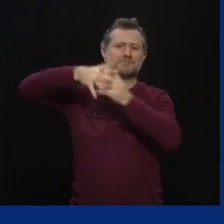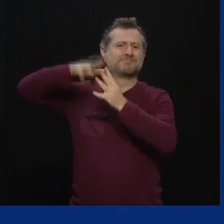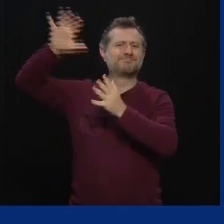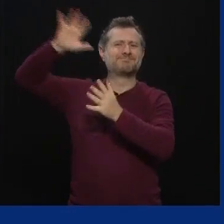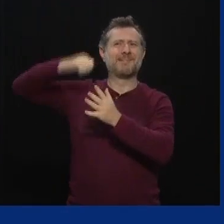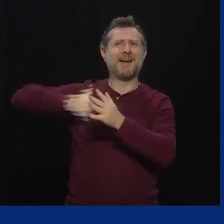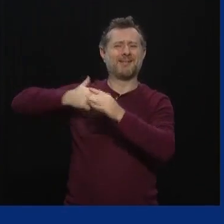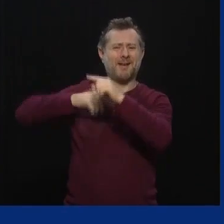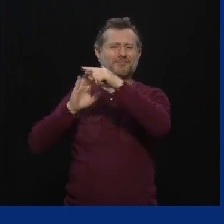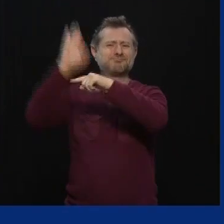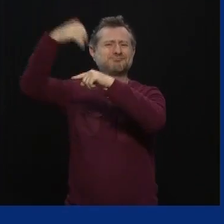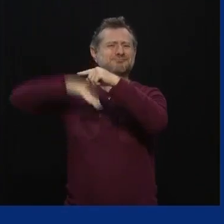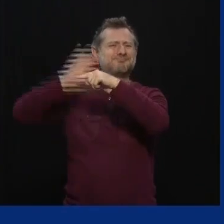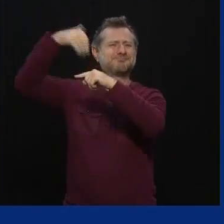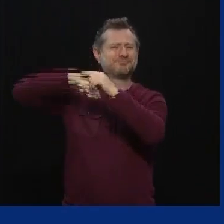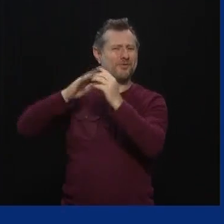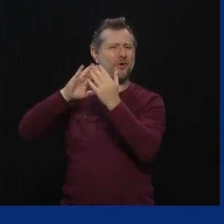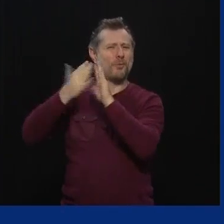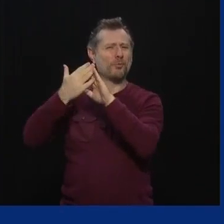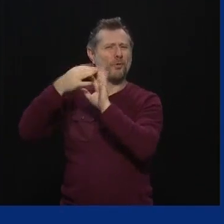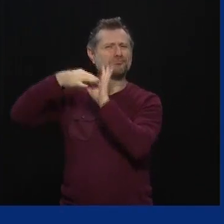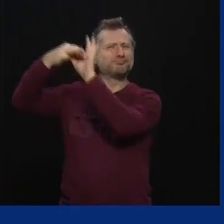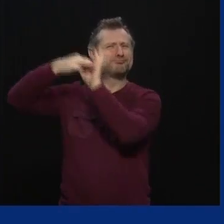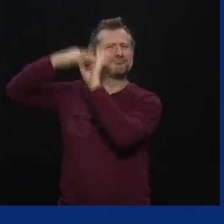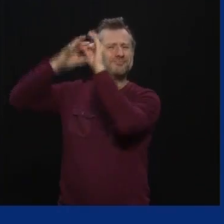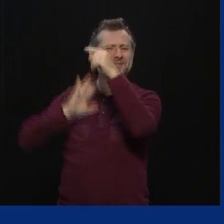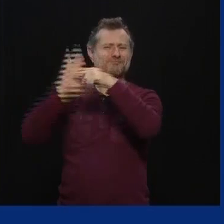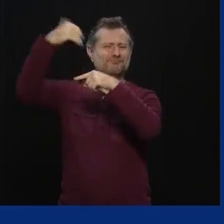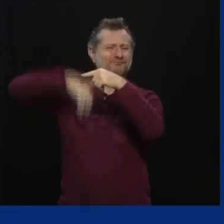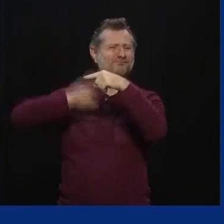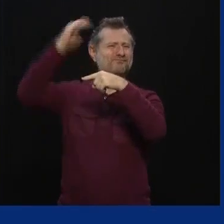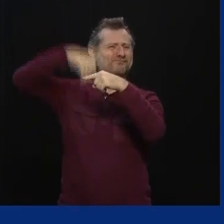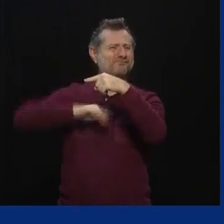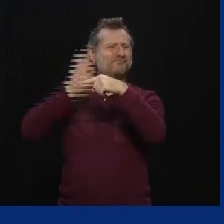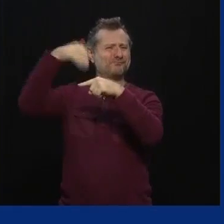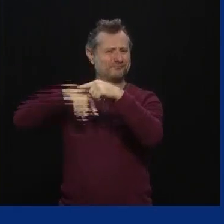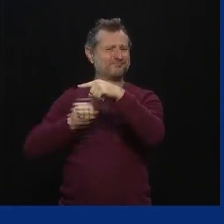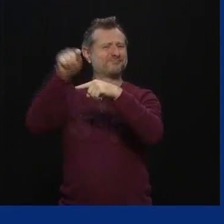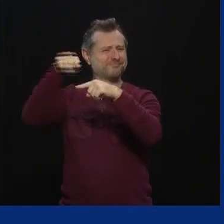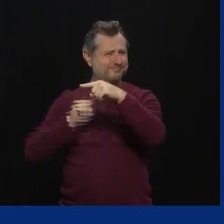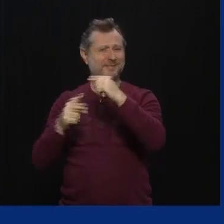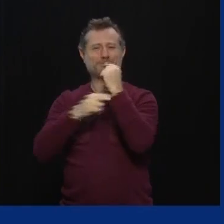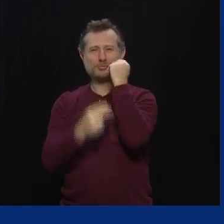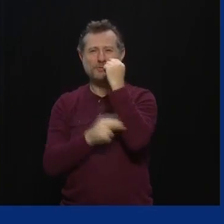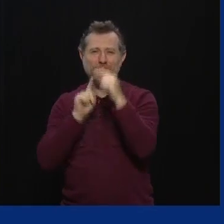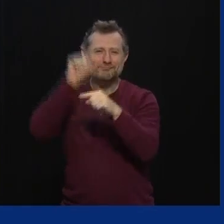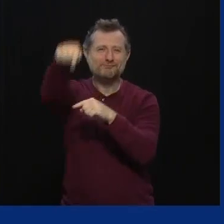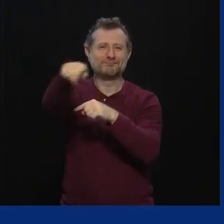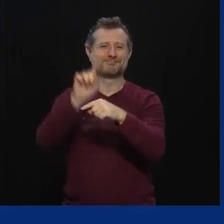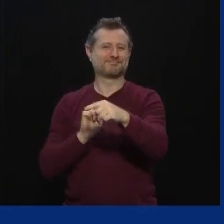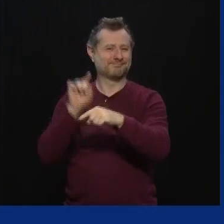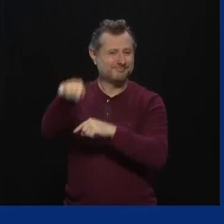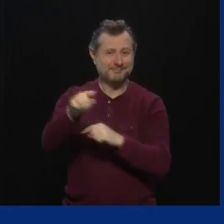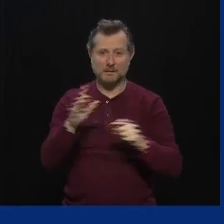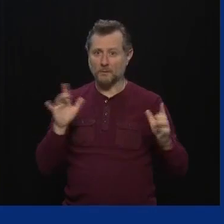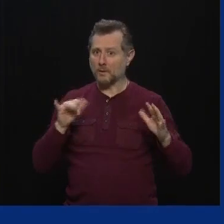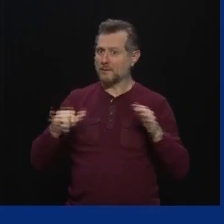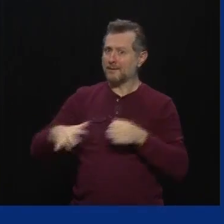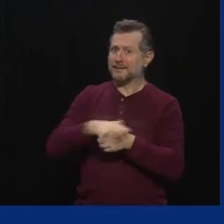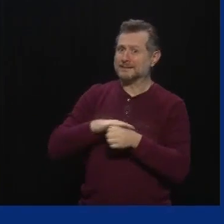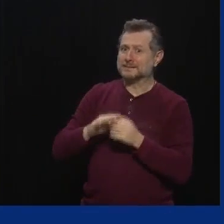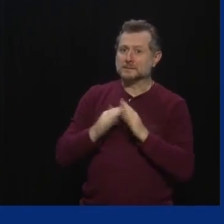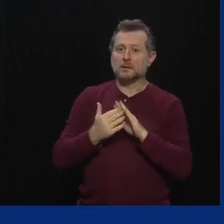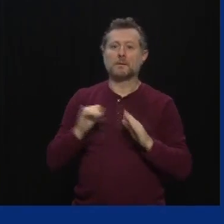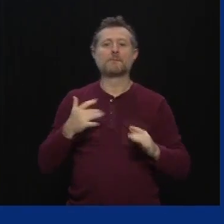communities. It's neighbors. It's just crossing a bridge, just like we cross a bridge from here to anywhere in the city. It's the same as many of these communities. So